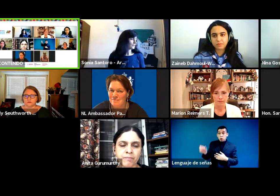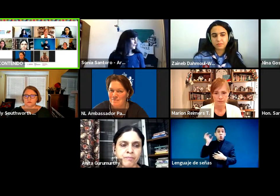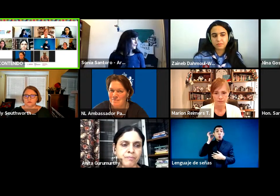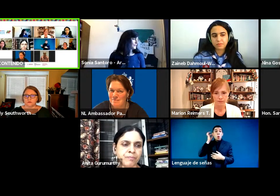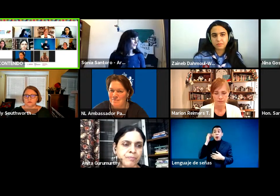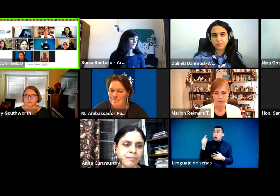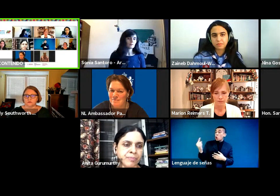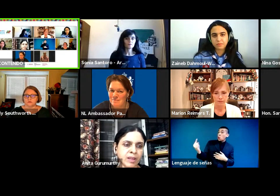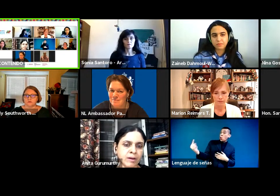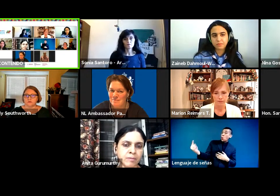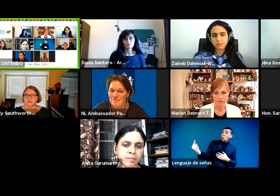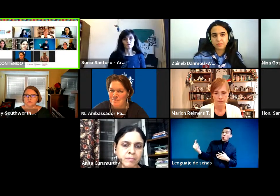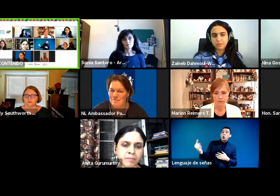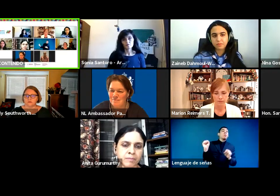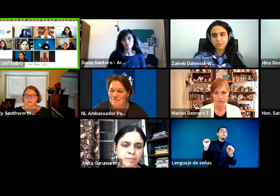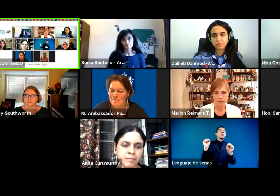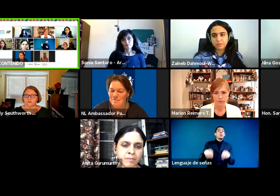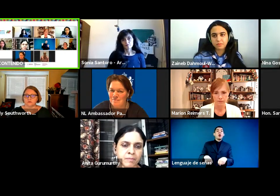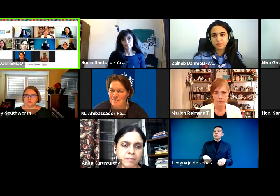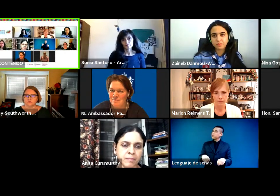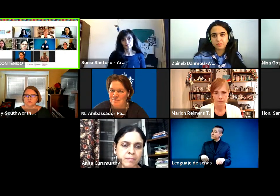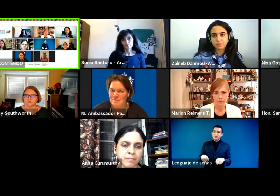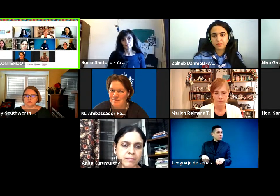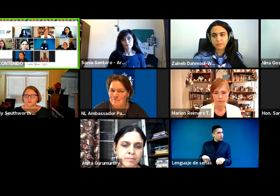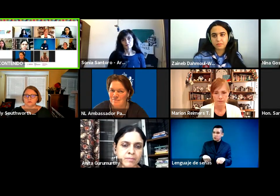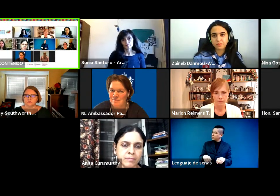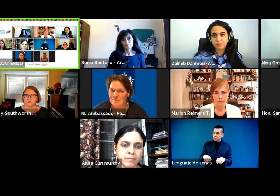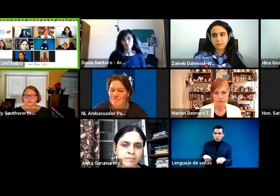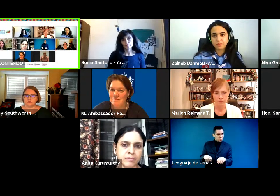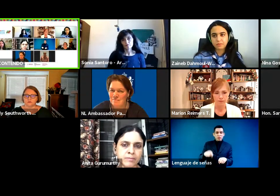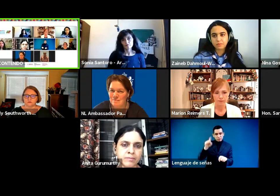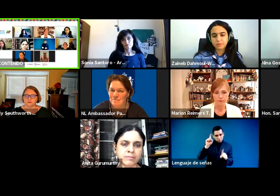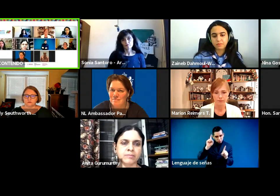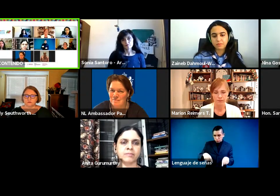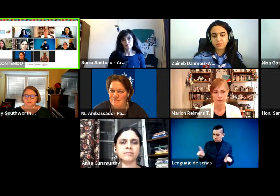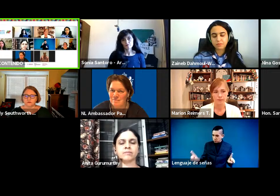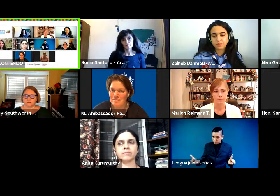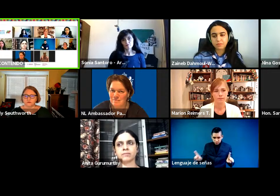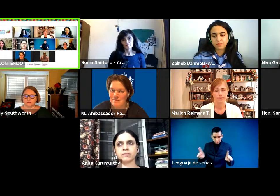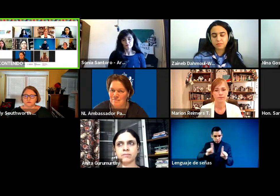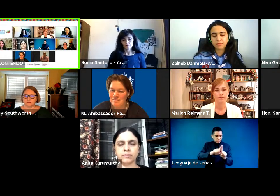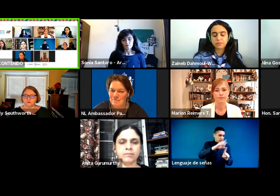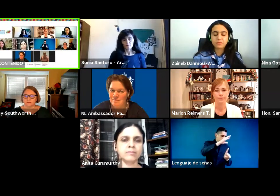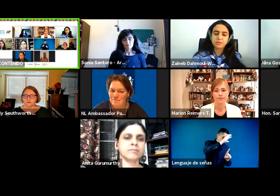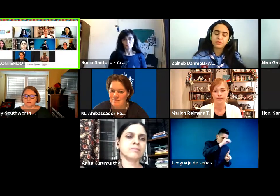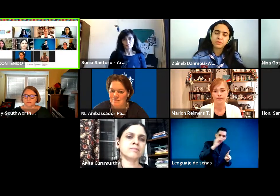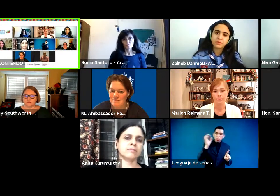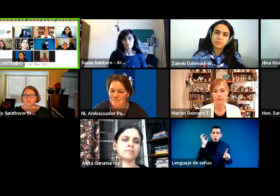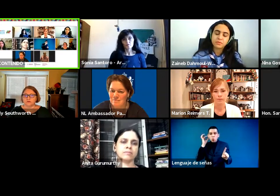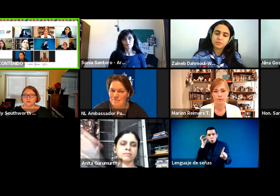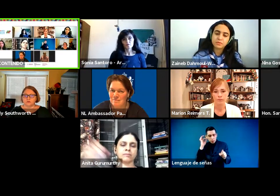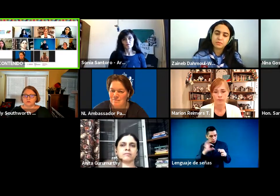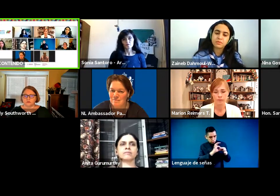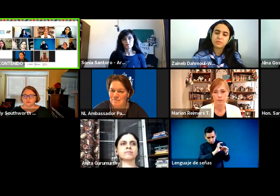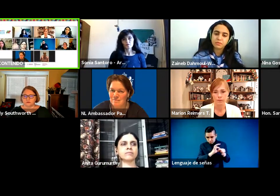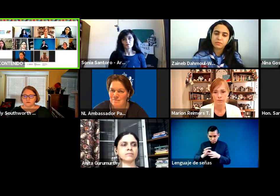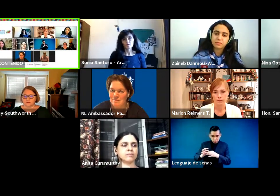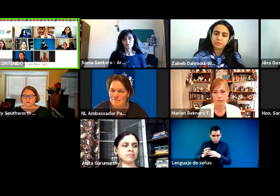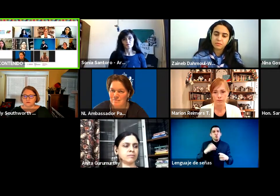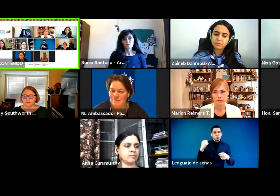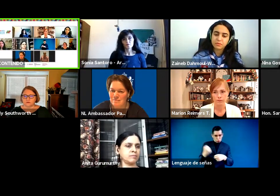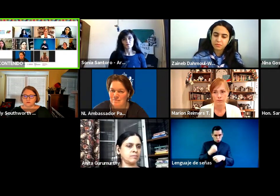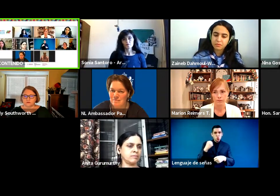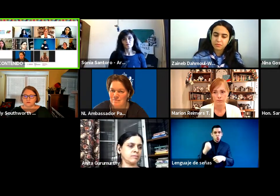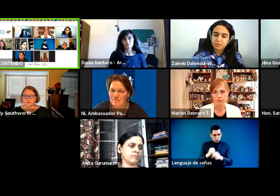to make them understand that we need to position the girl child, position women, make the right stories about women, not negative stories